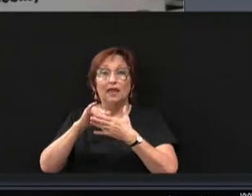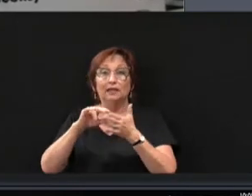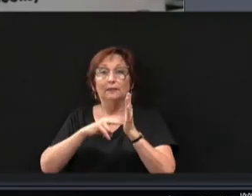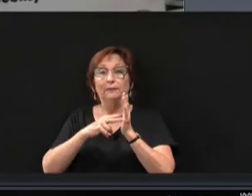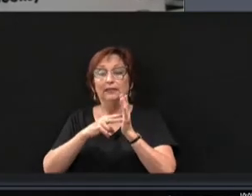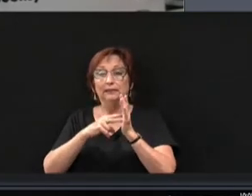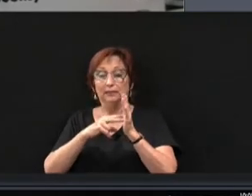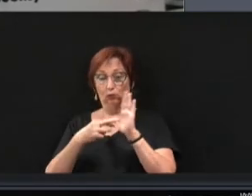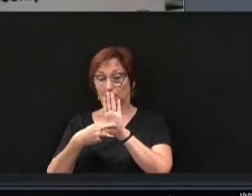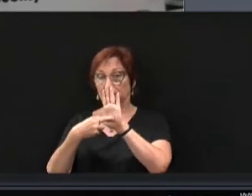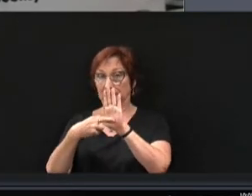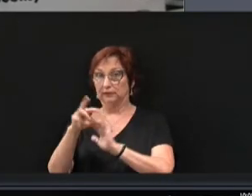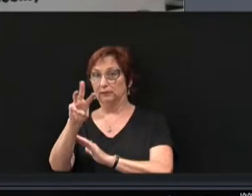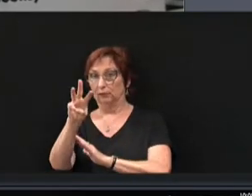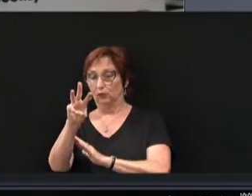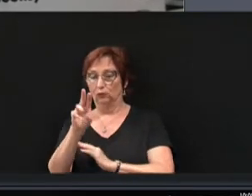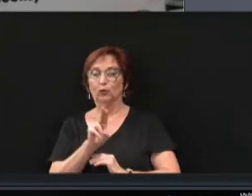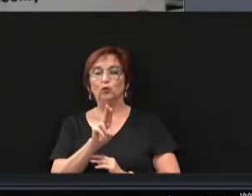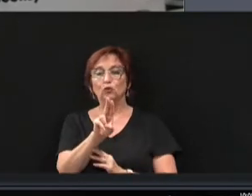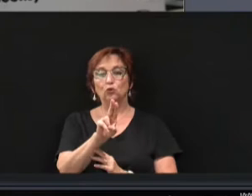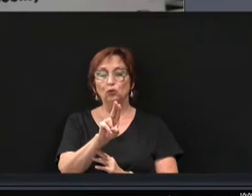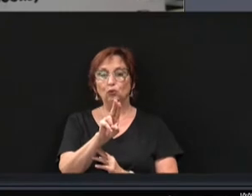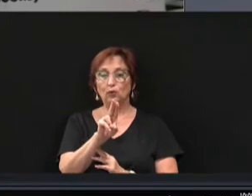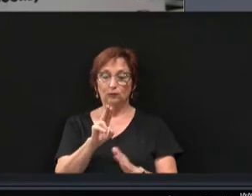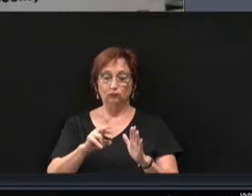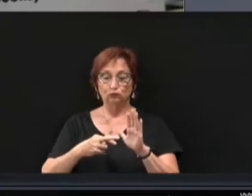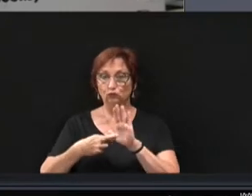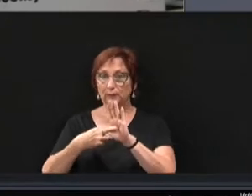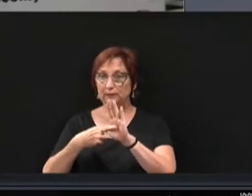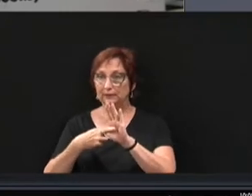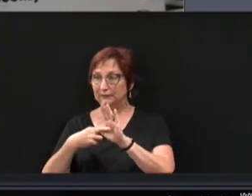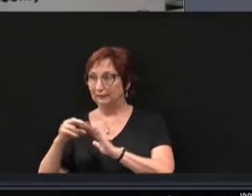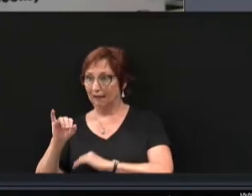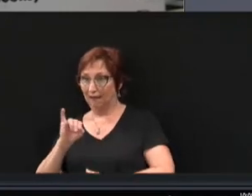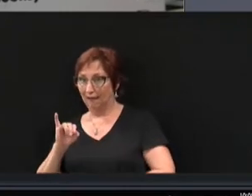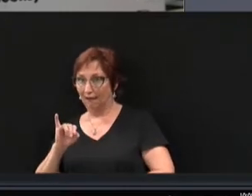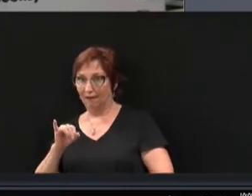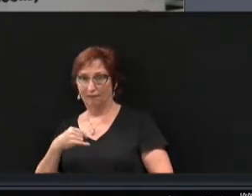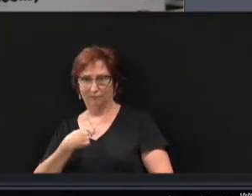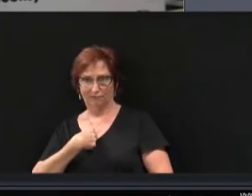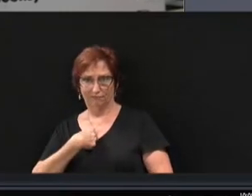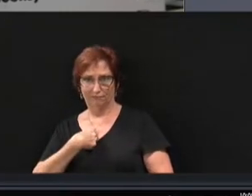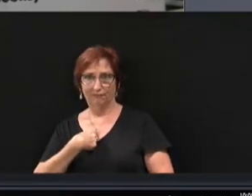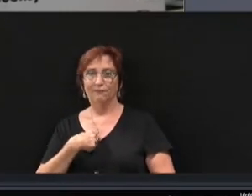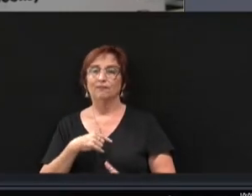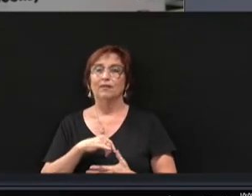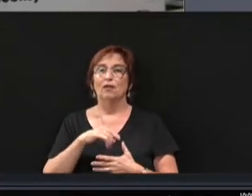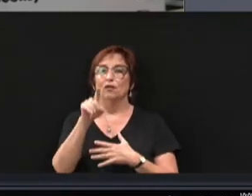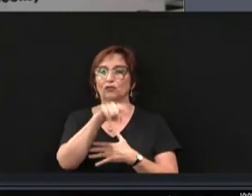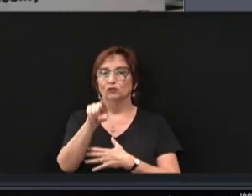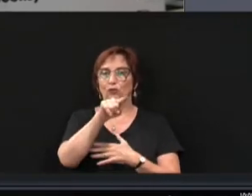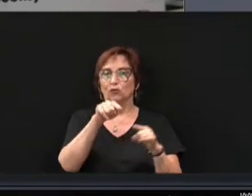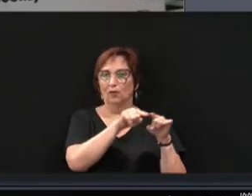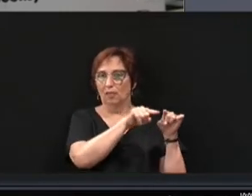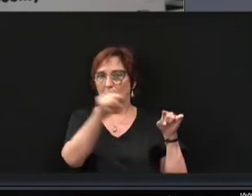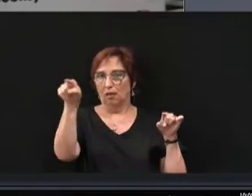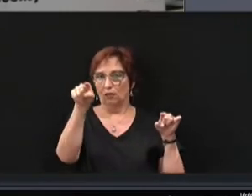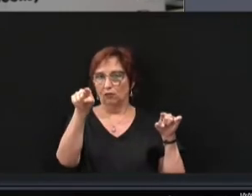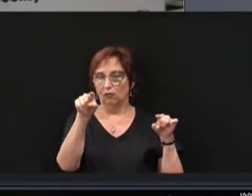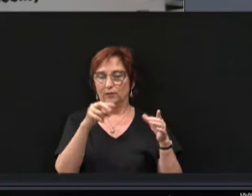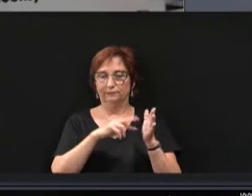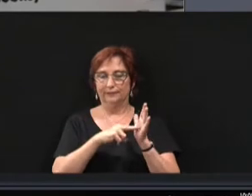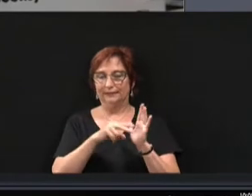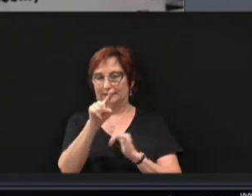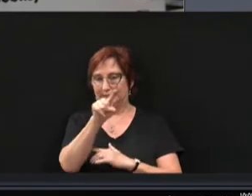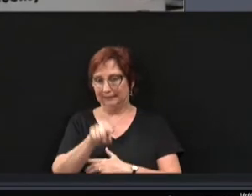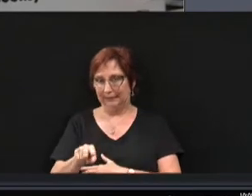W. A U stands for the I. The symbol with a circle with a line through it stands for the Z. A plus